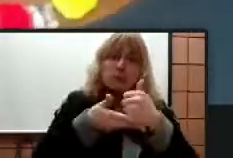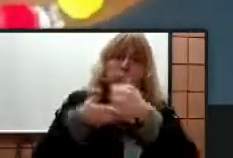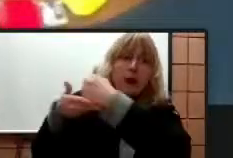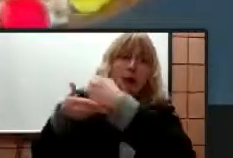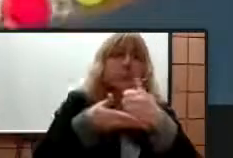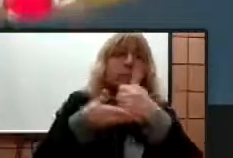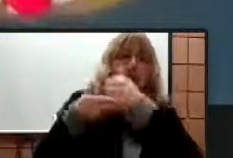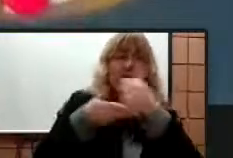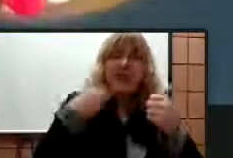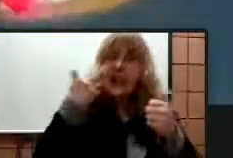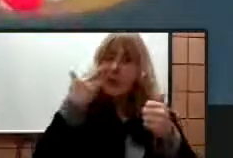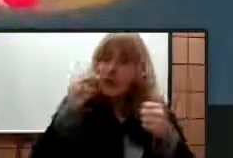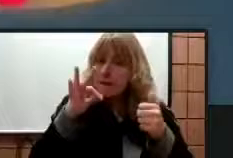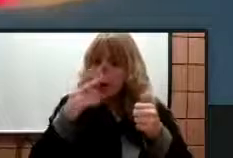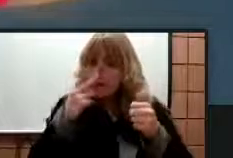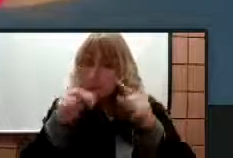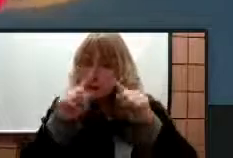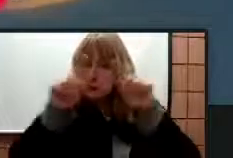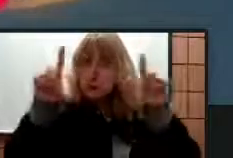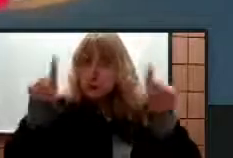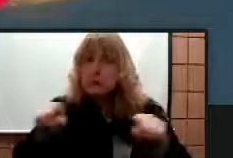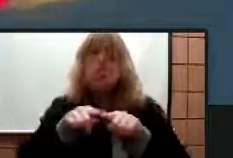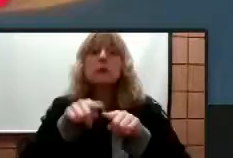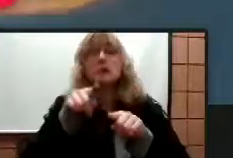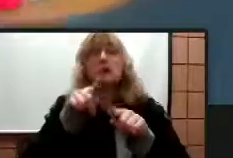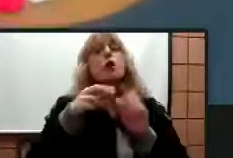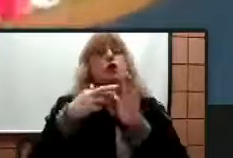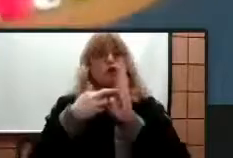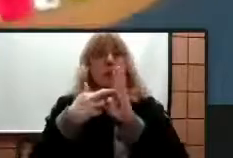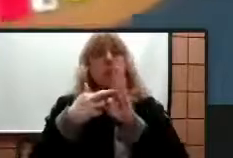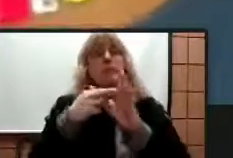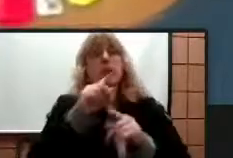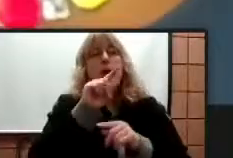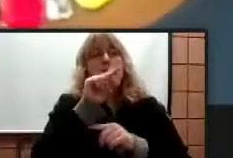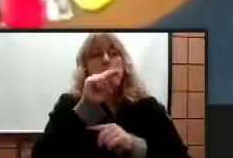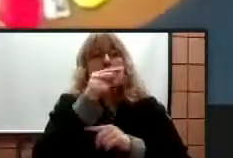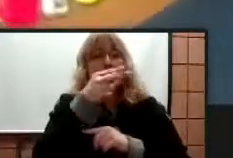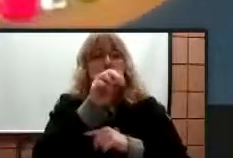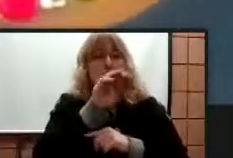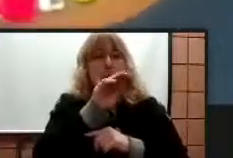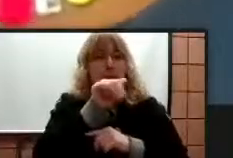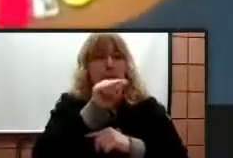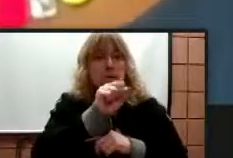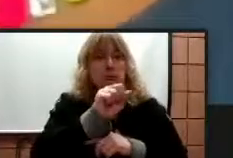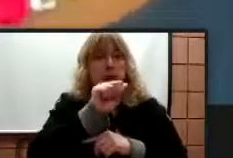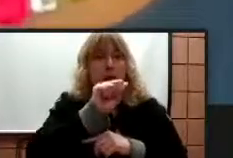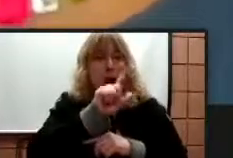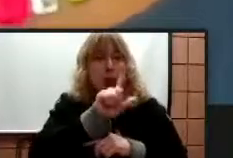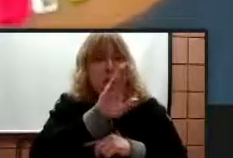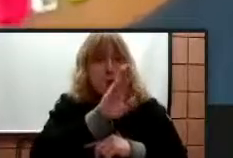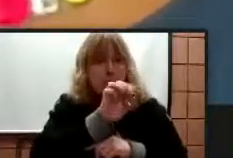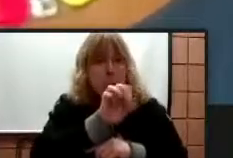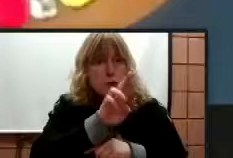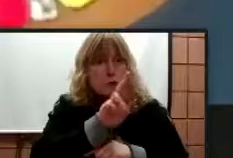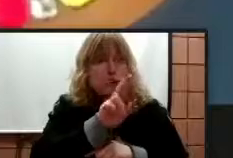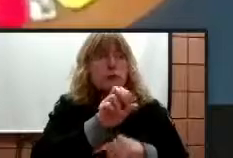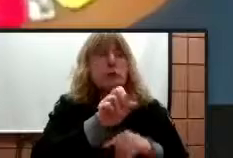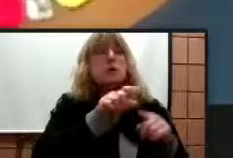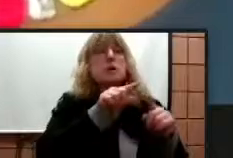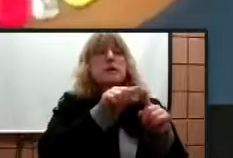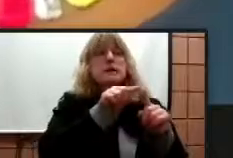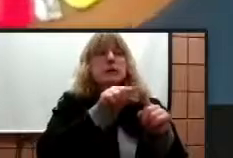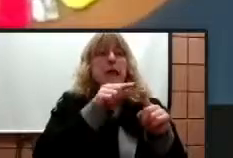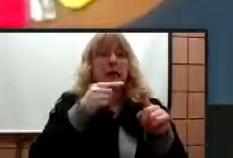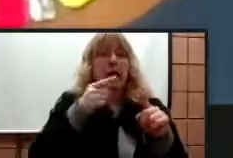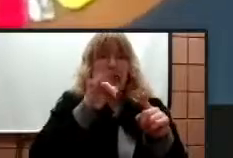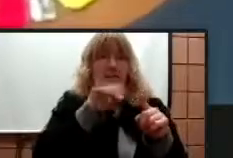the screen, but Representative Thomas Albert, I think there's information that may come up. If we can shoot him